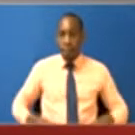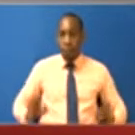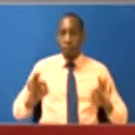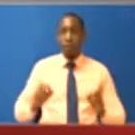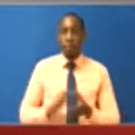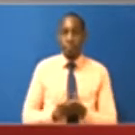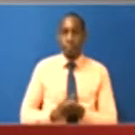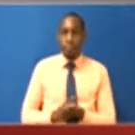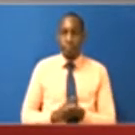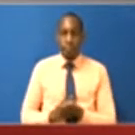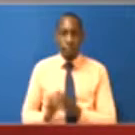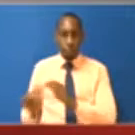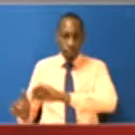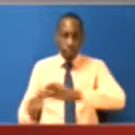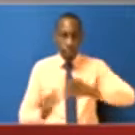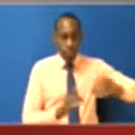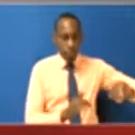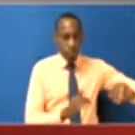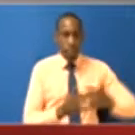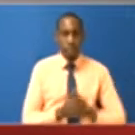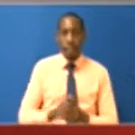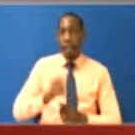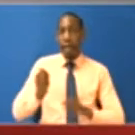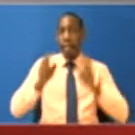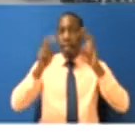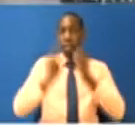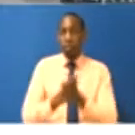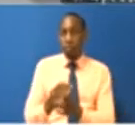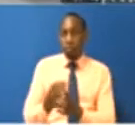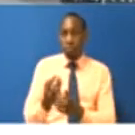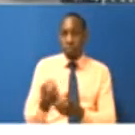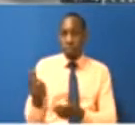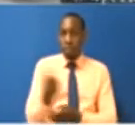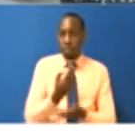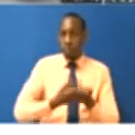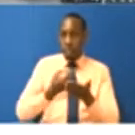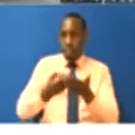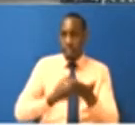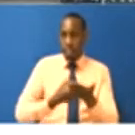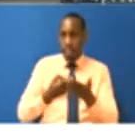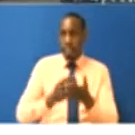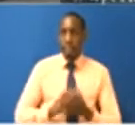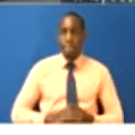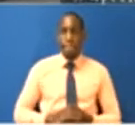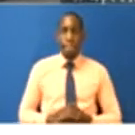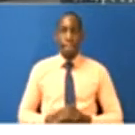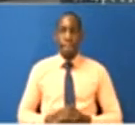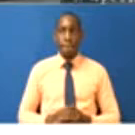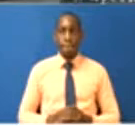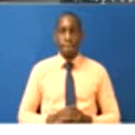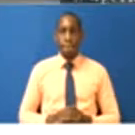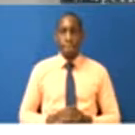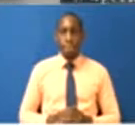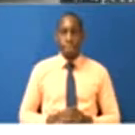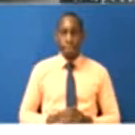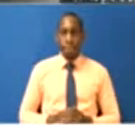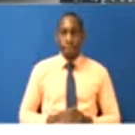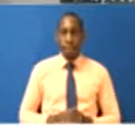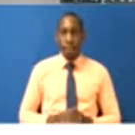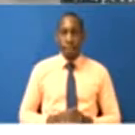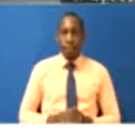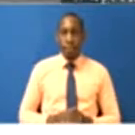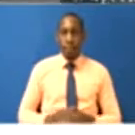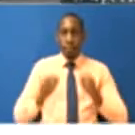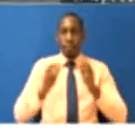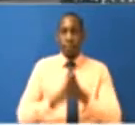just moving quite quickly on to um another issue that they engage with when yeah when it came to the idea